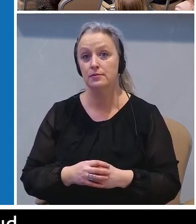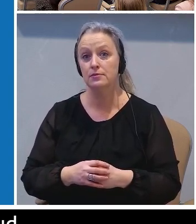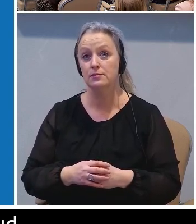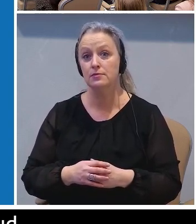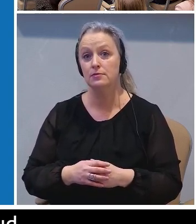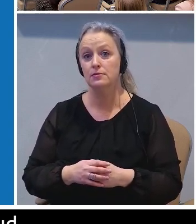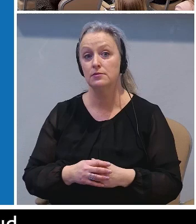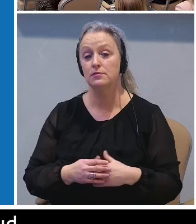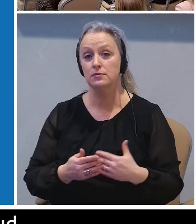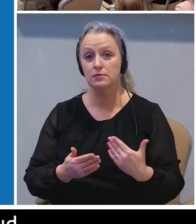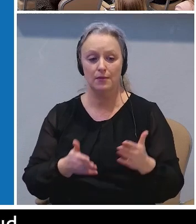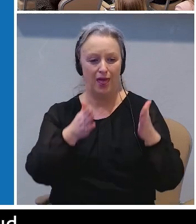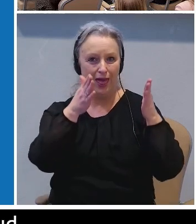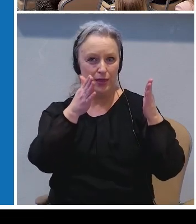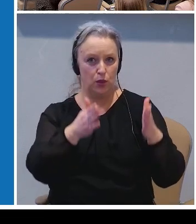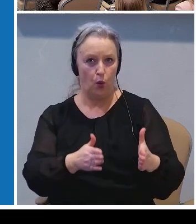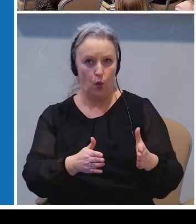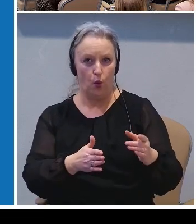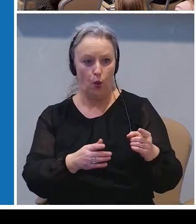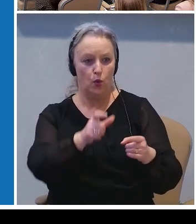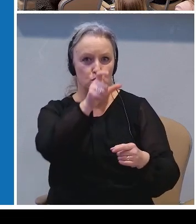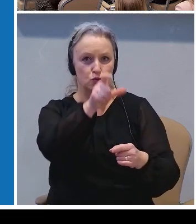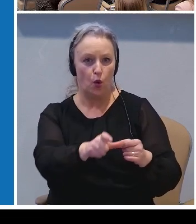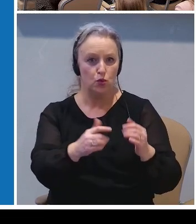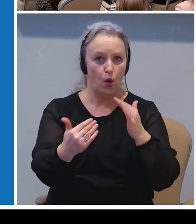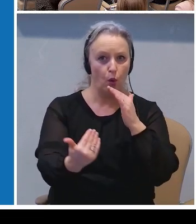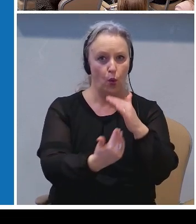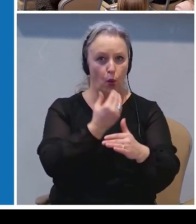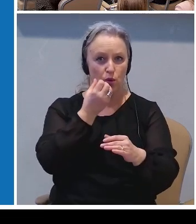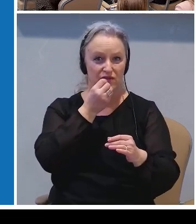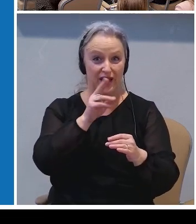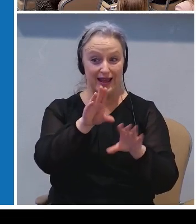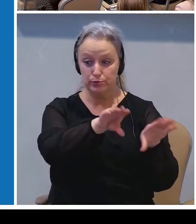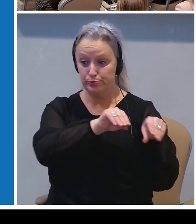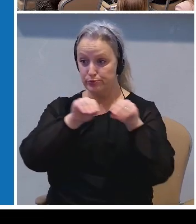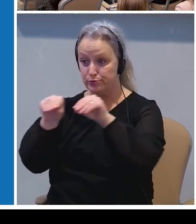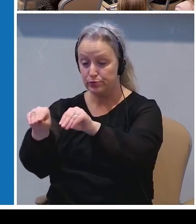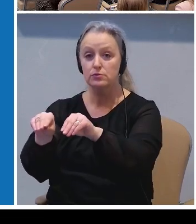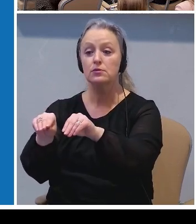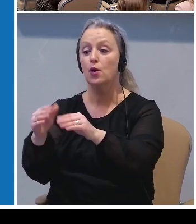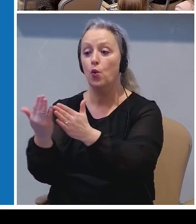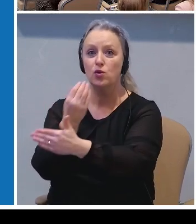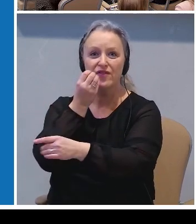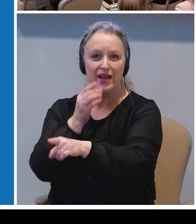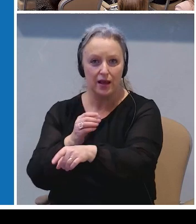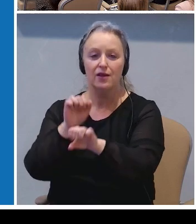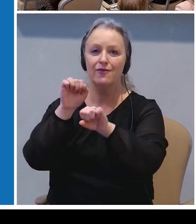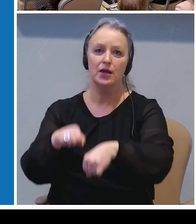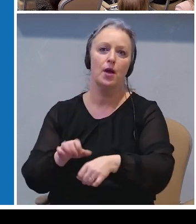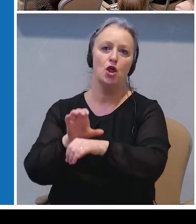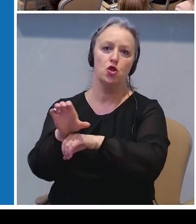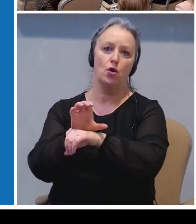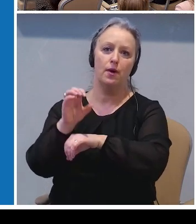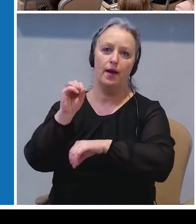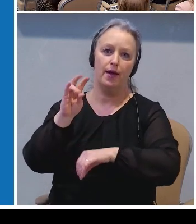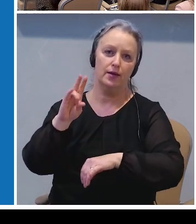saadud takes it all around the body and uus gives the enzyme to veri the on patient võimeline cells. seda Do you follow ensüümi that? tootma And so ja for kuna see many years, ringleb we've been kehas, doing this type siis